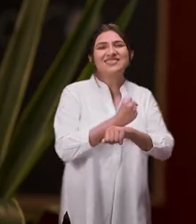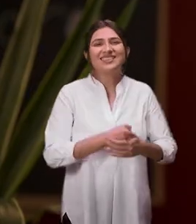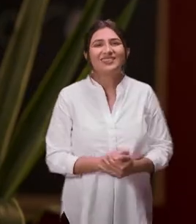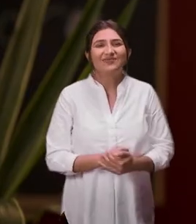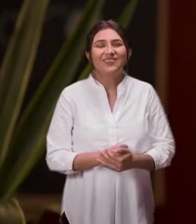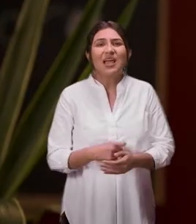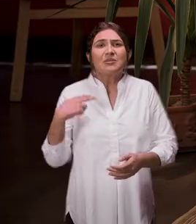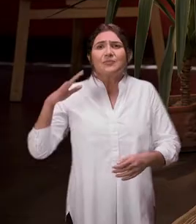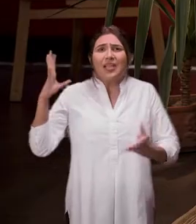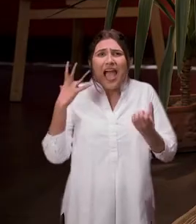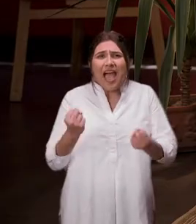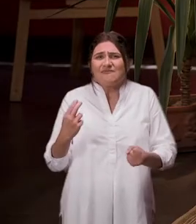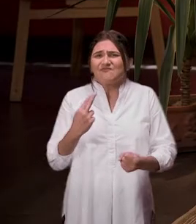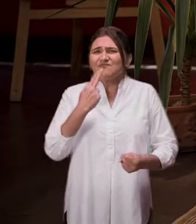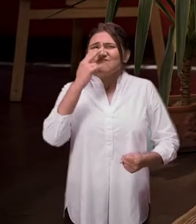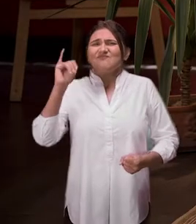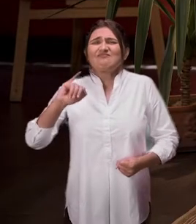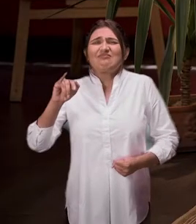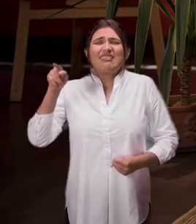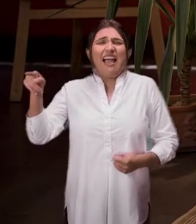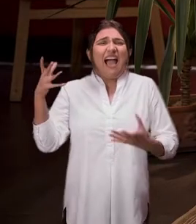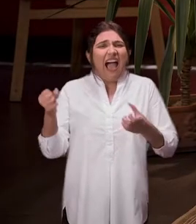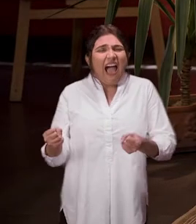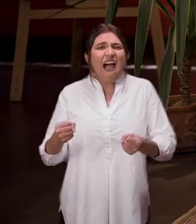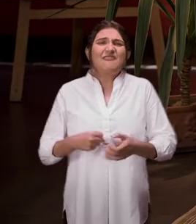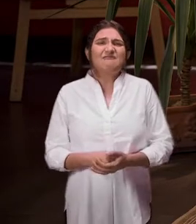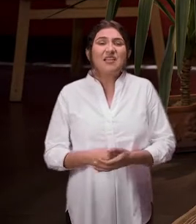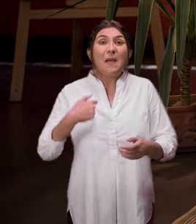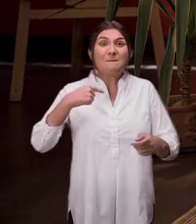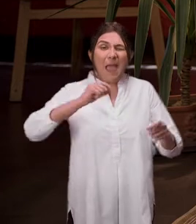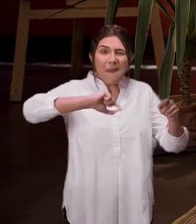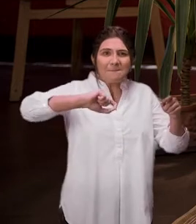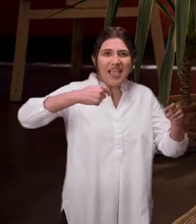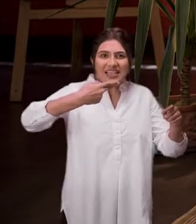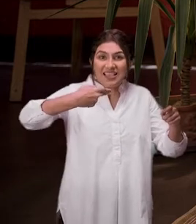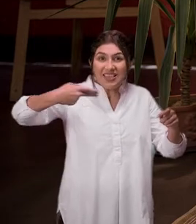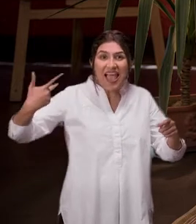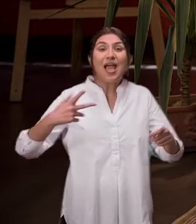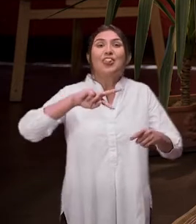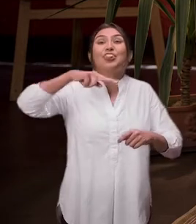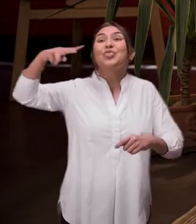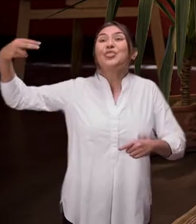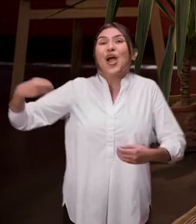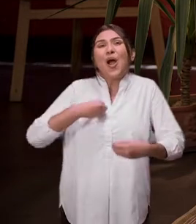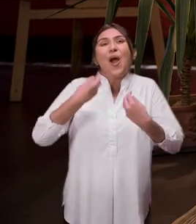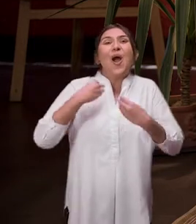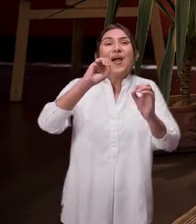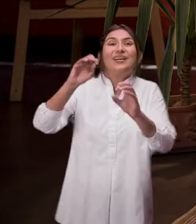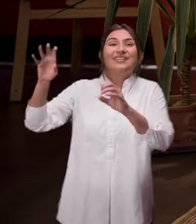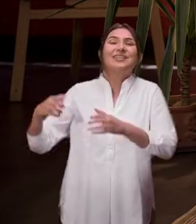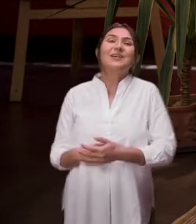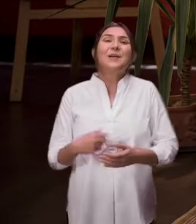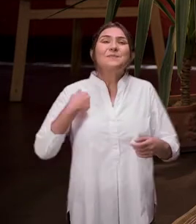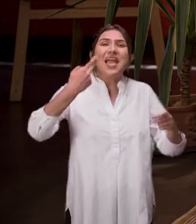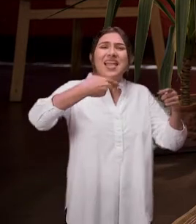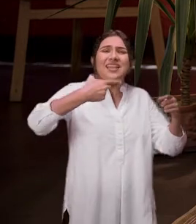hour every morning. Erase the smell of the rubbish dump near my house. And I would use it to make other people